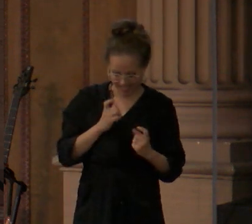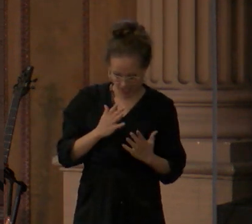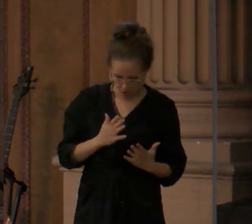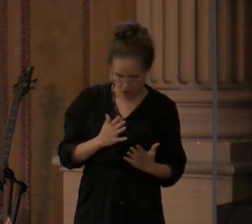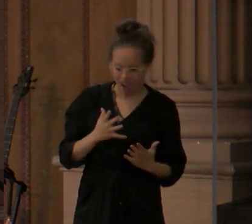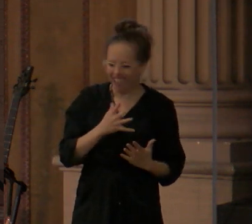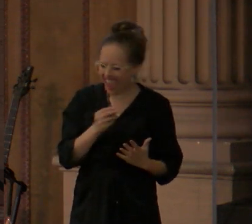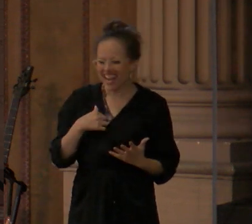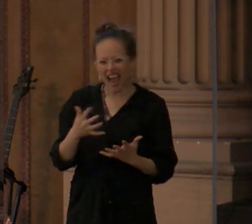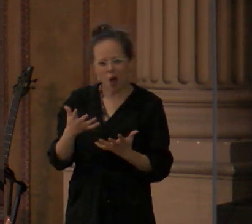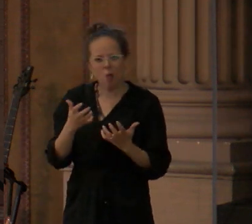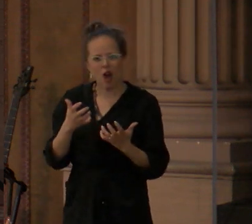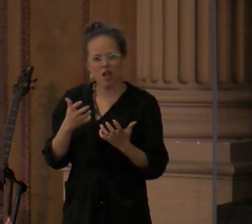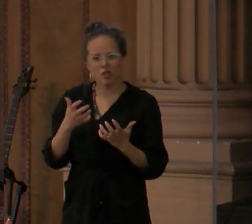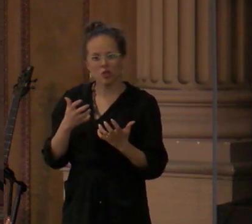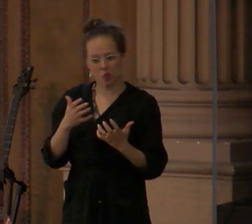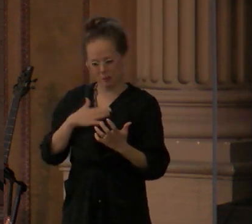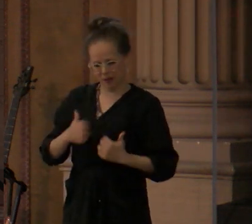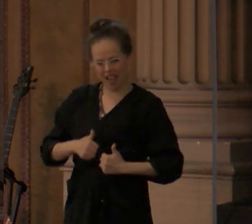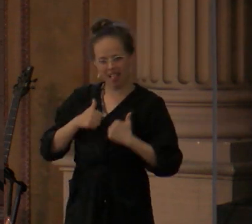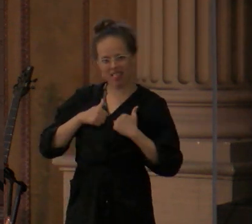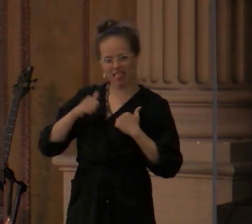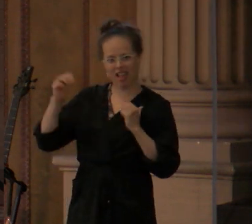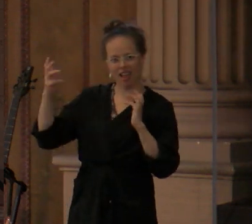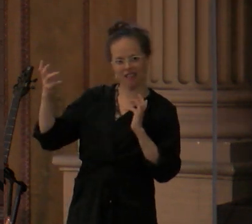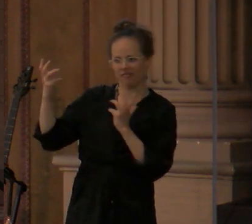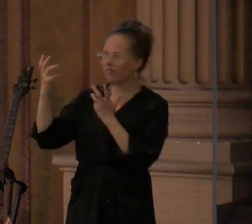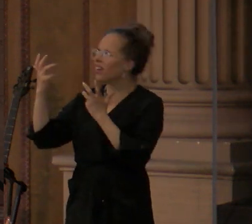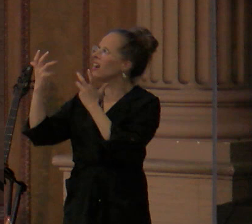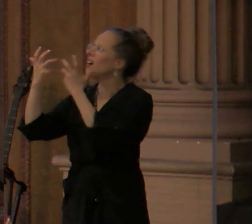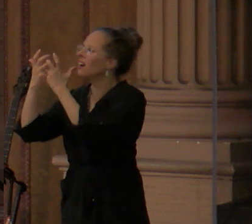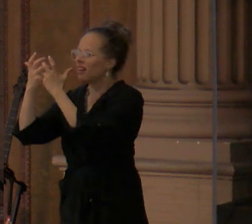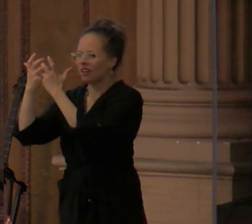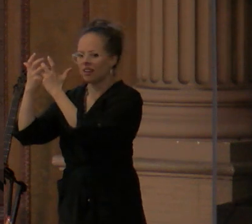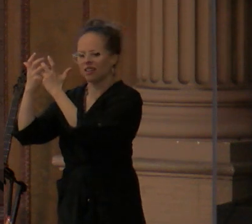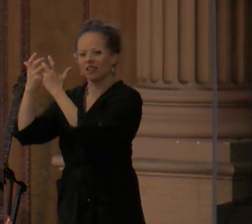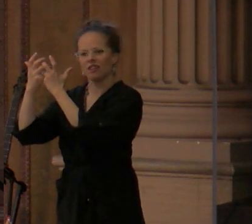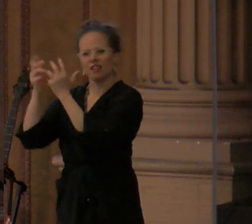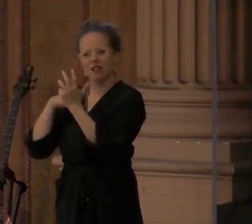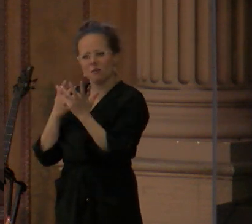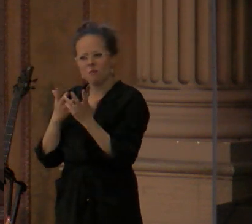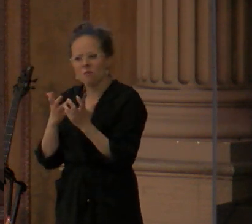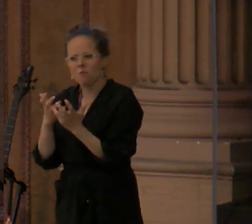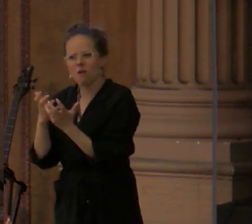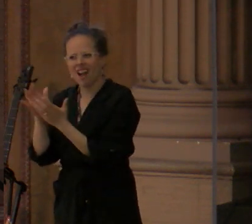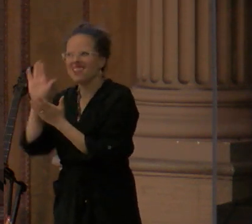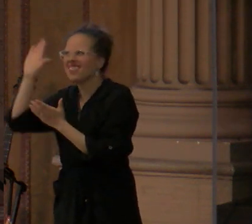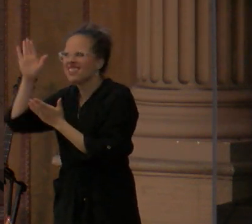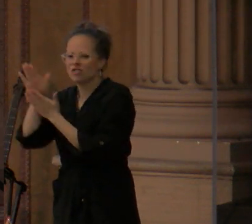lives to God's ways. Who have a longing for righteousness like they have a hunger for food.